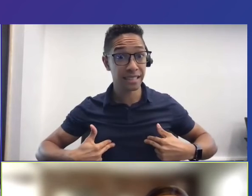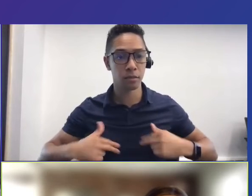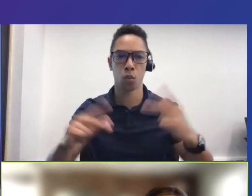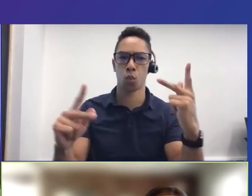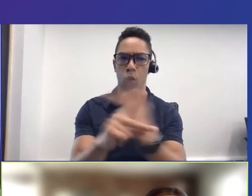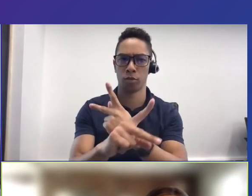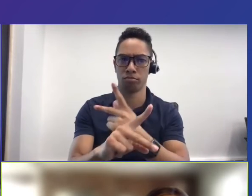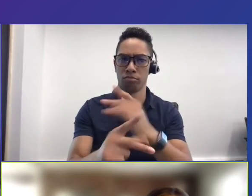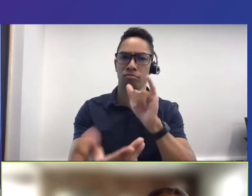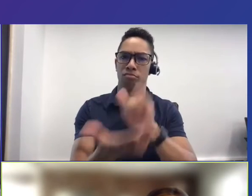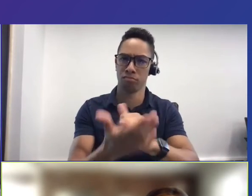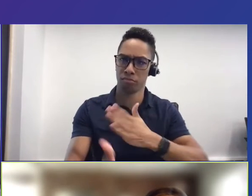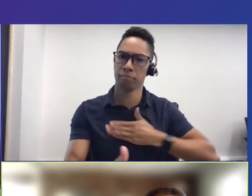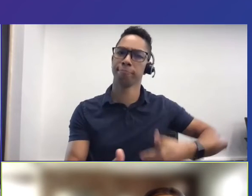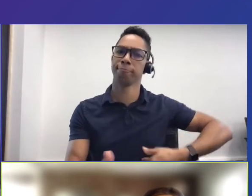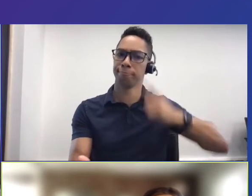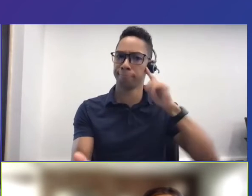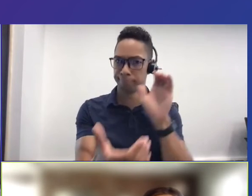I believe.